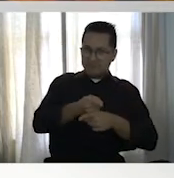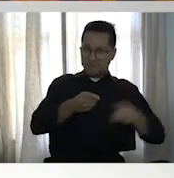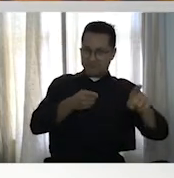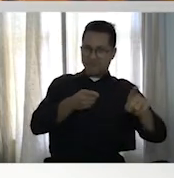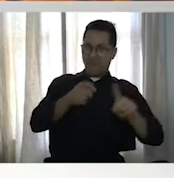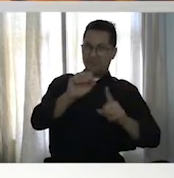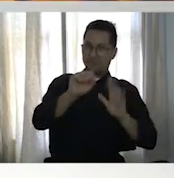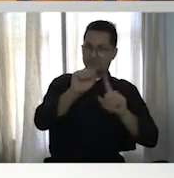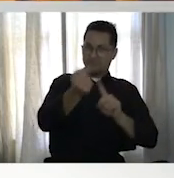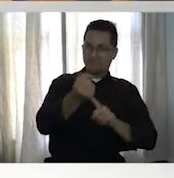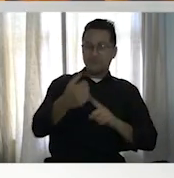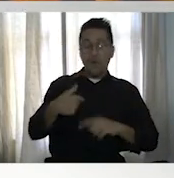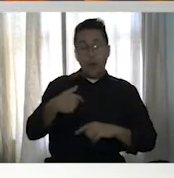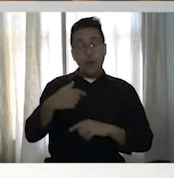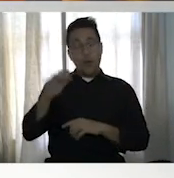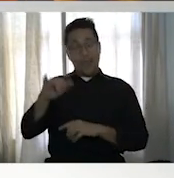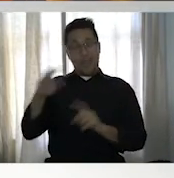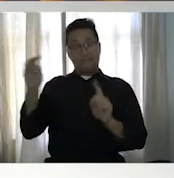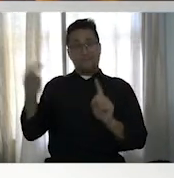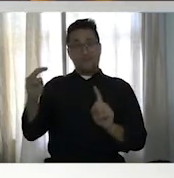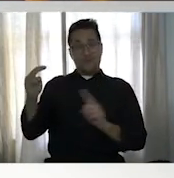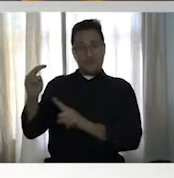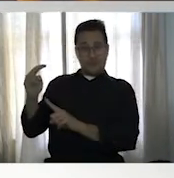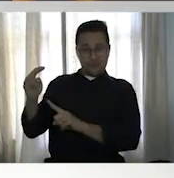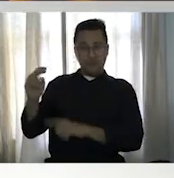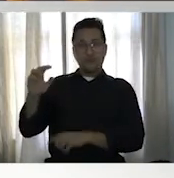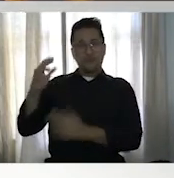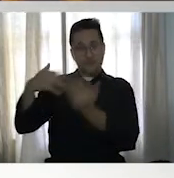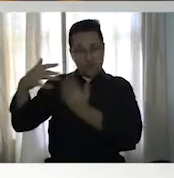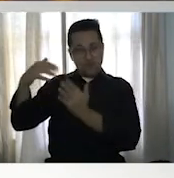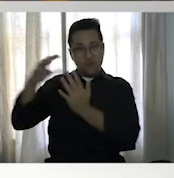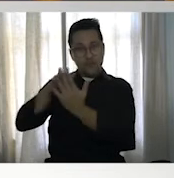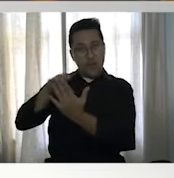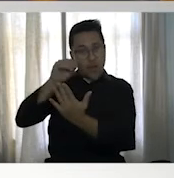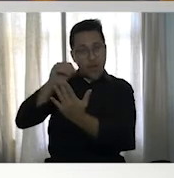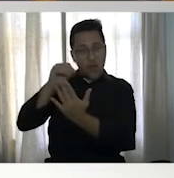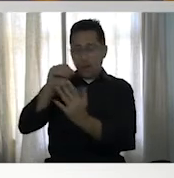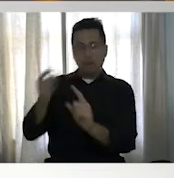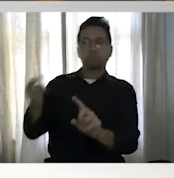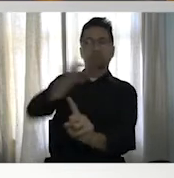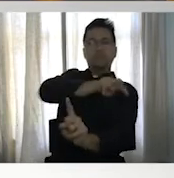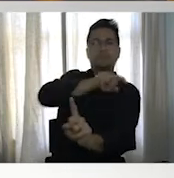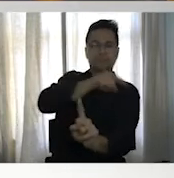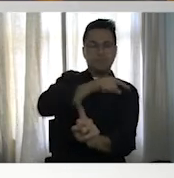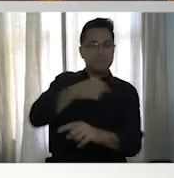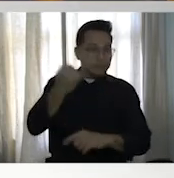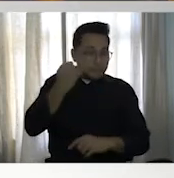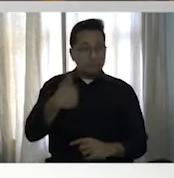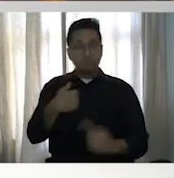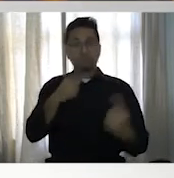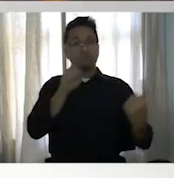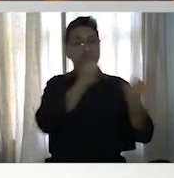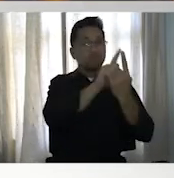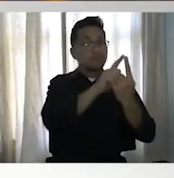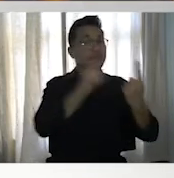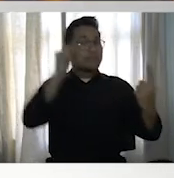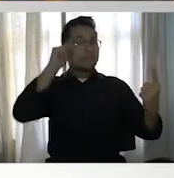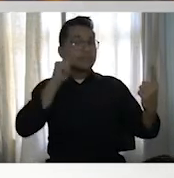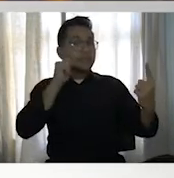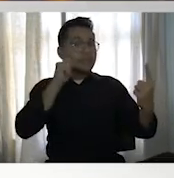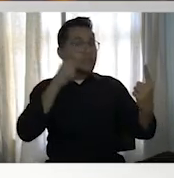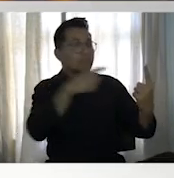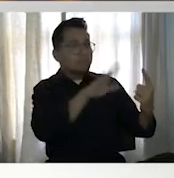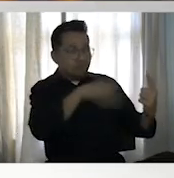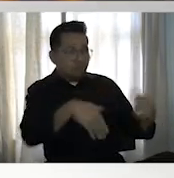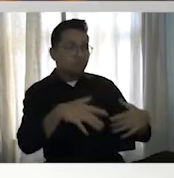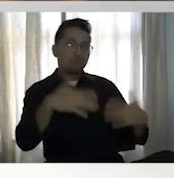So the view of social learning, on the other hand, if I am greeting a teen, I might say,